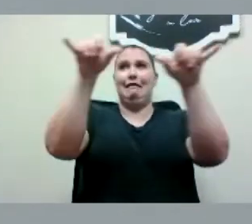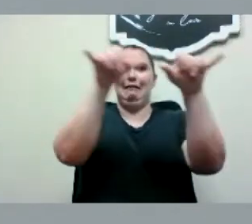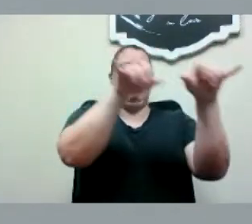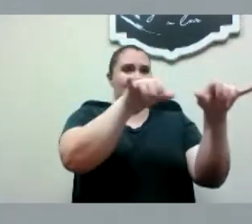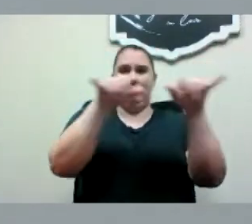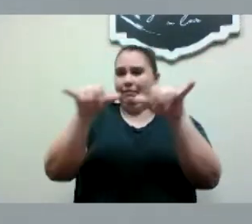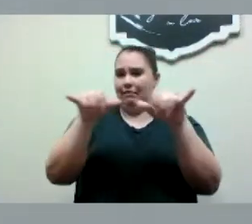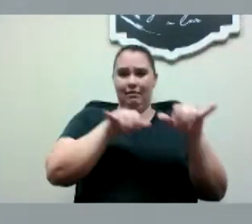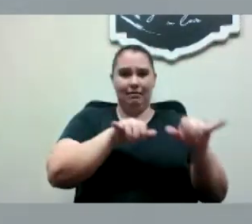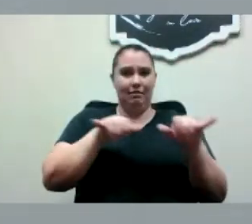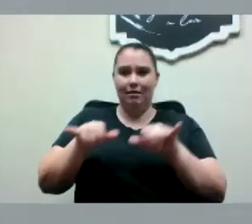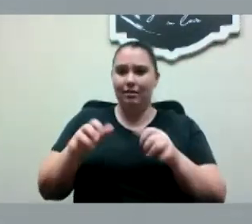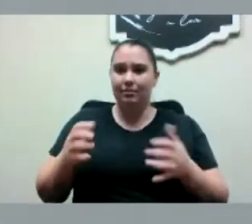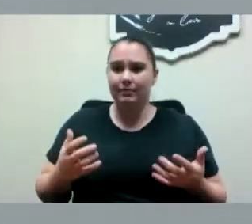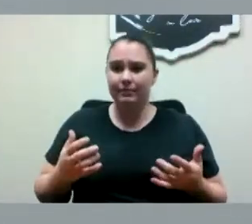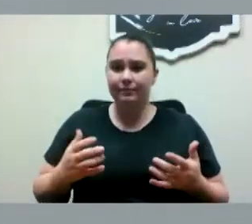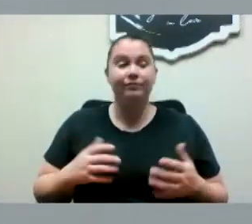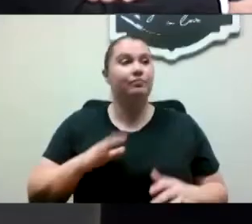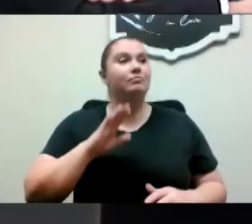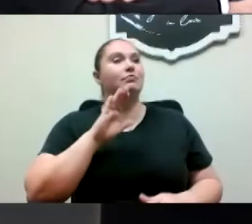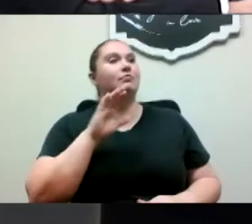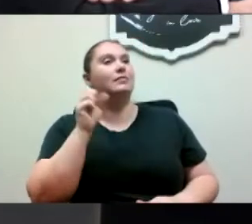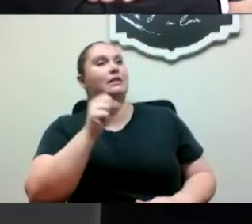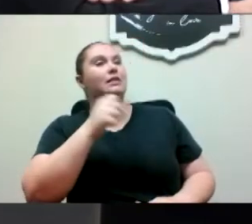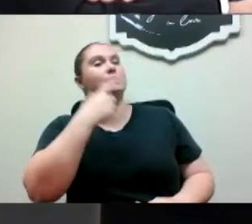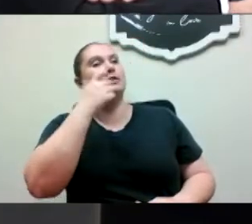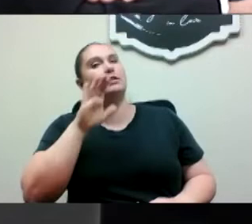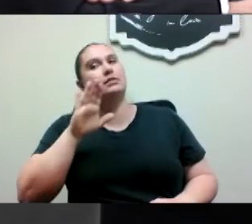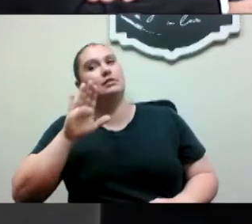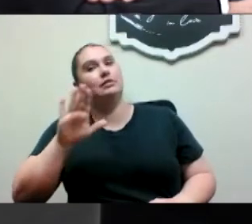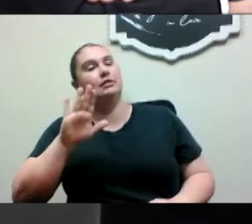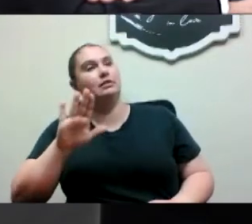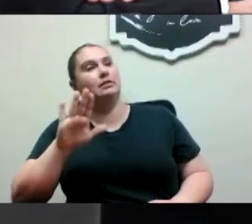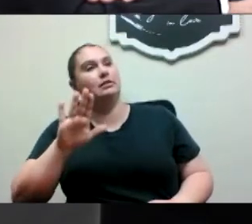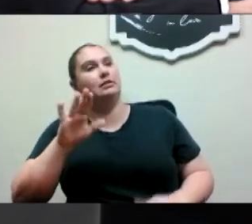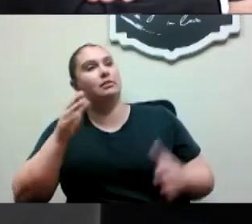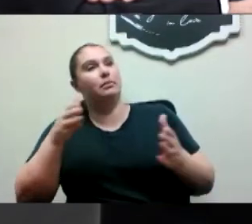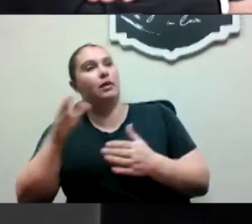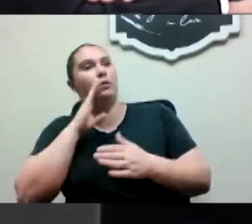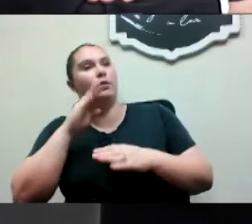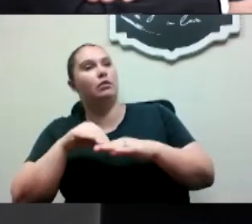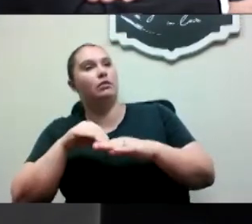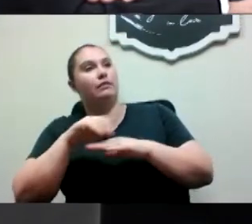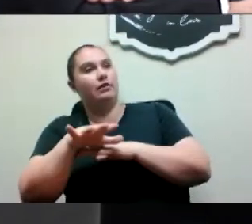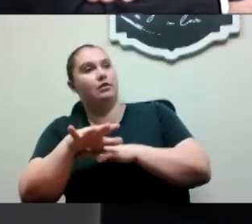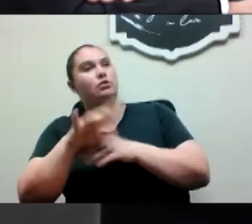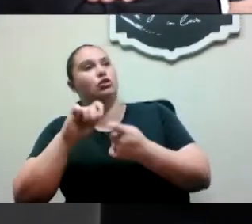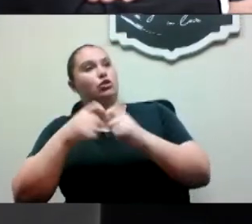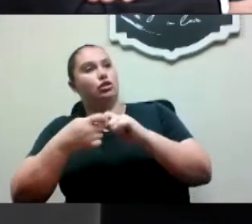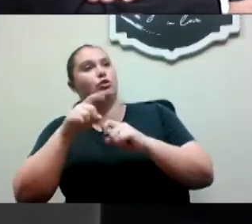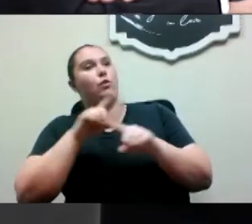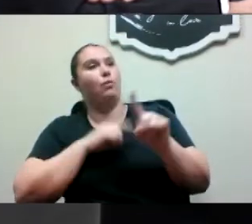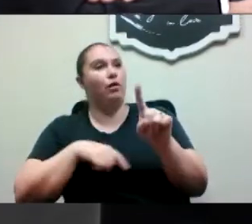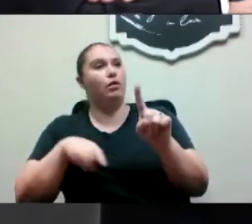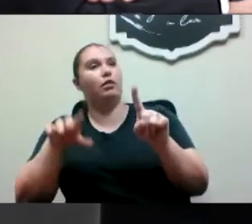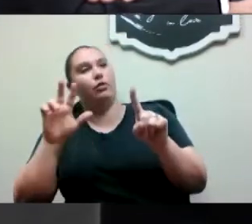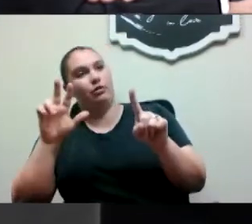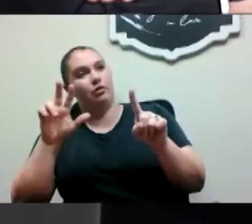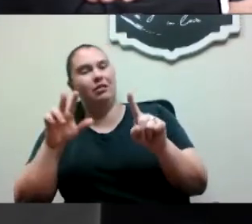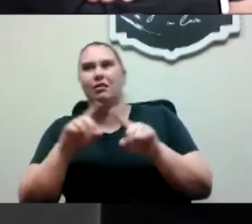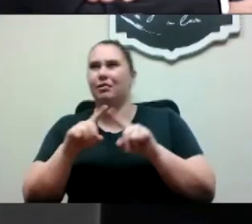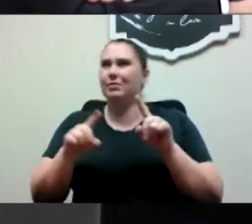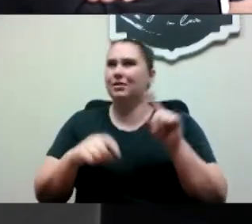his changes only affect 1 and 3, so 2, 4, and 5 stay the same. But one's the